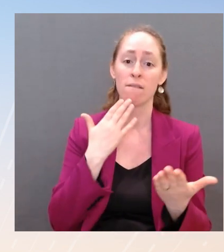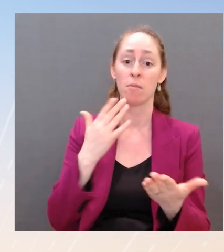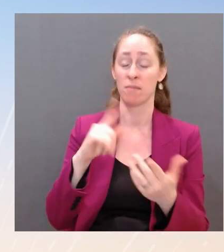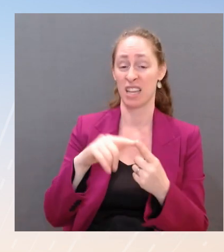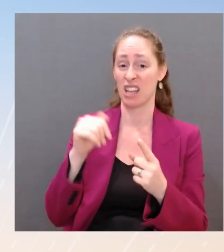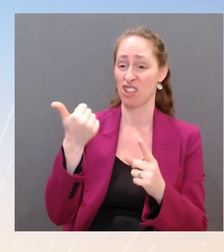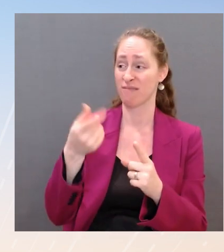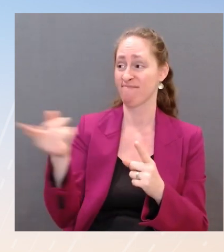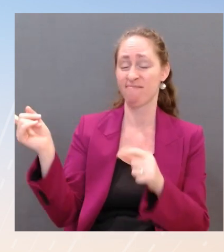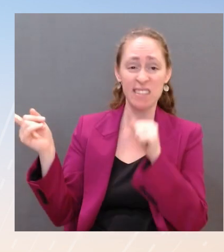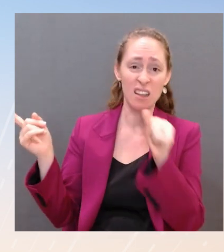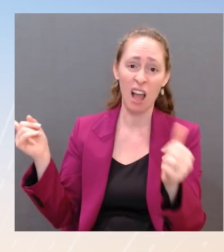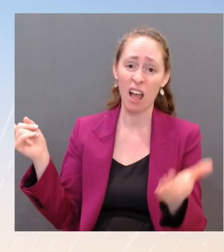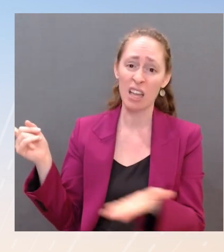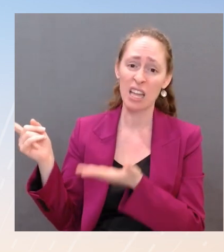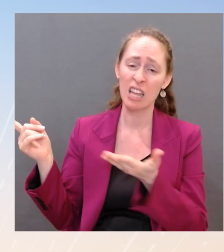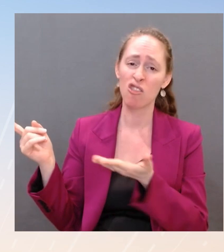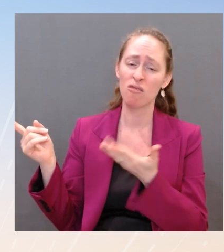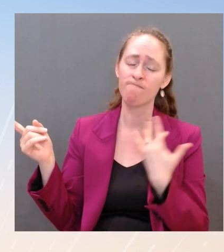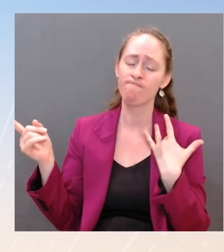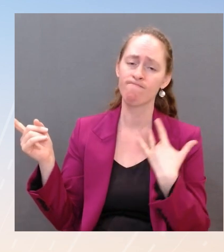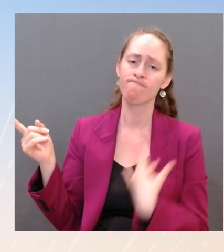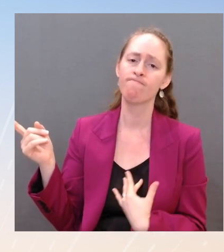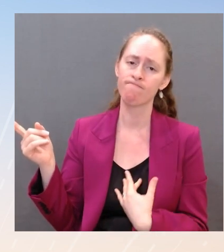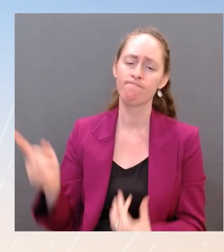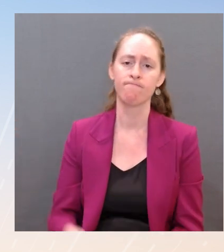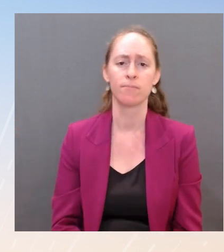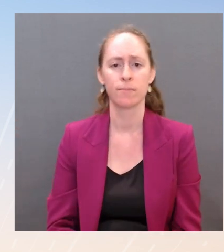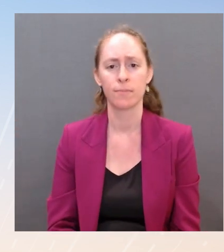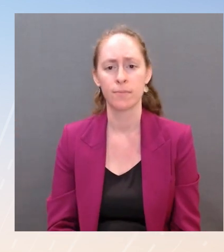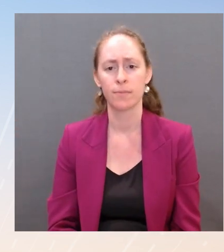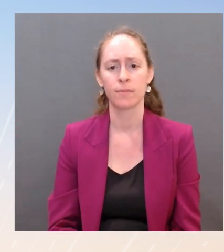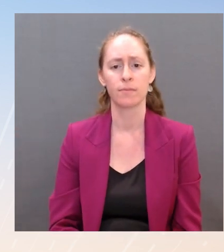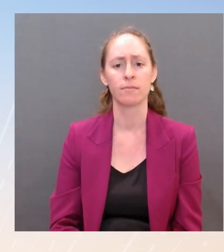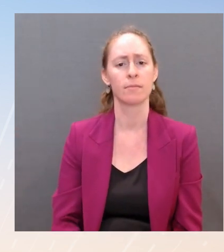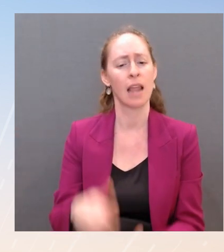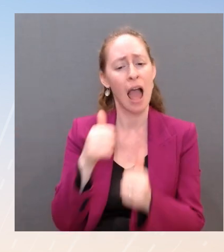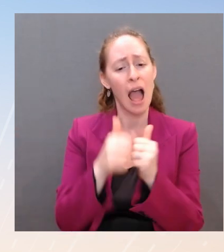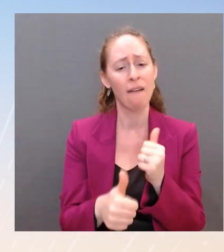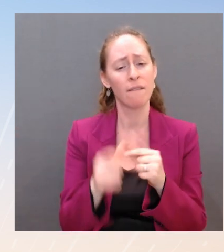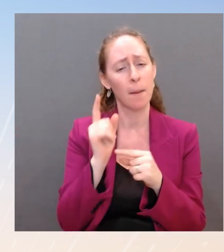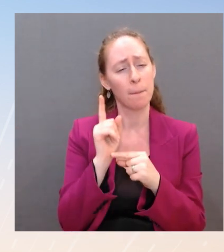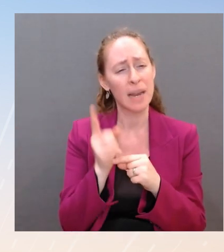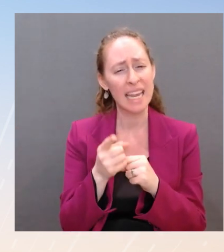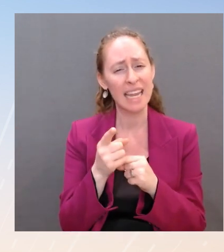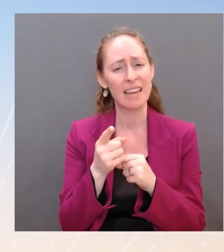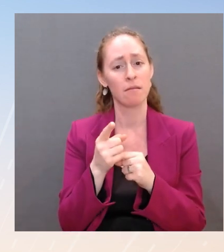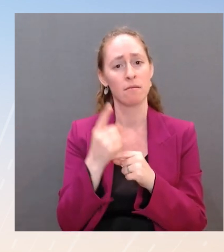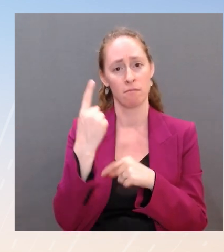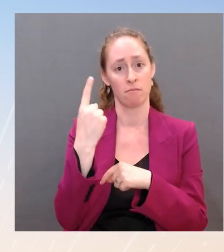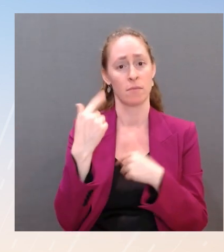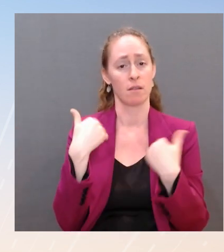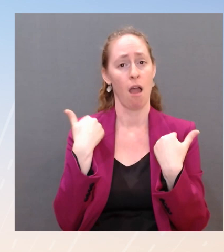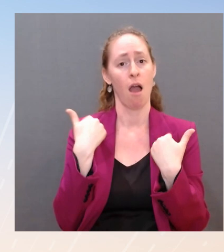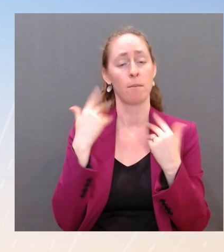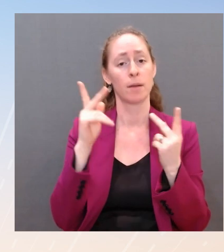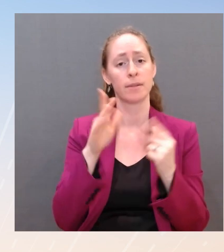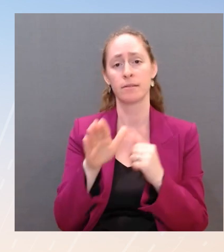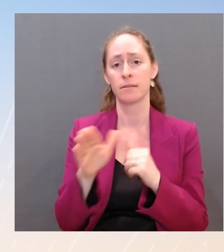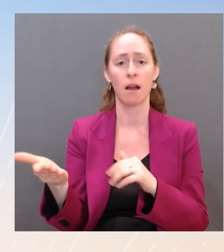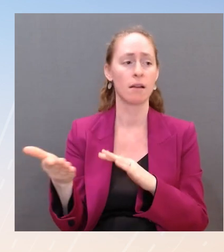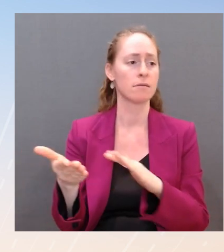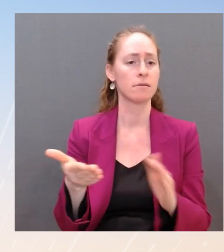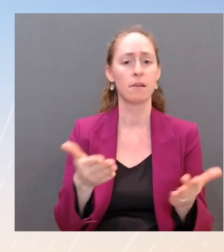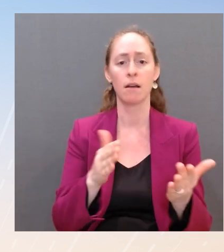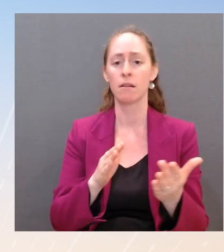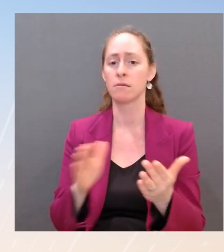young people are dying. So I'm so happy that we're doing this, because it's critical. And it's what drove me to take my pain and funnel it to be a